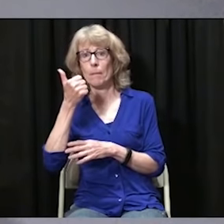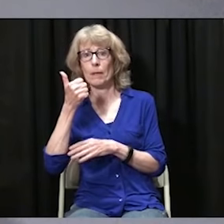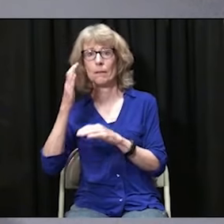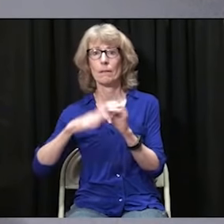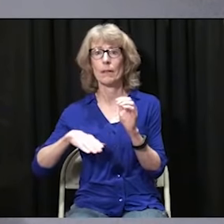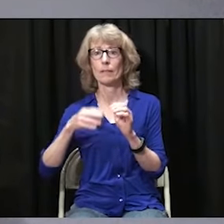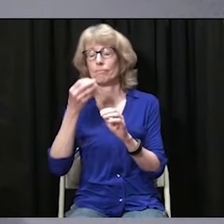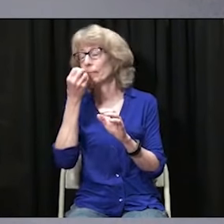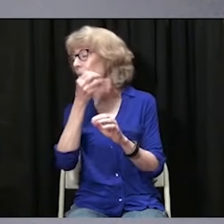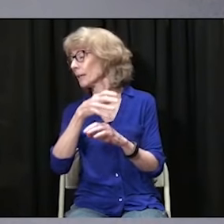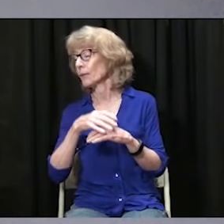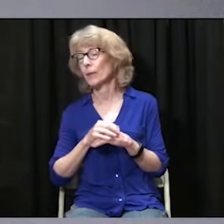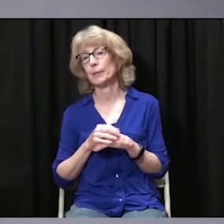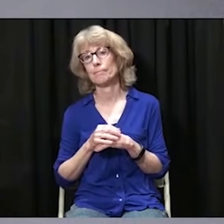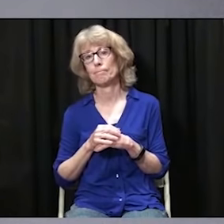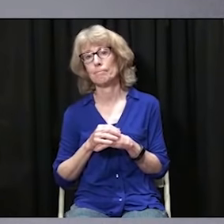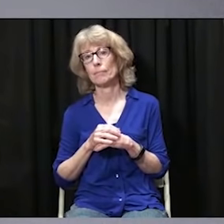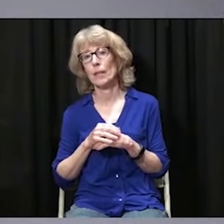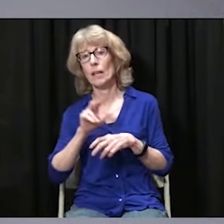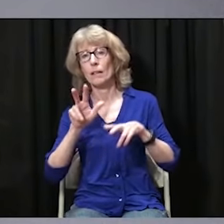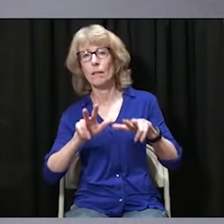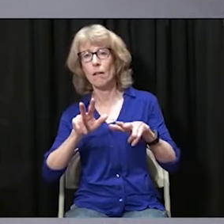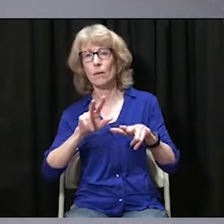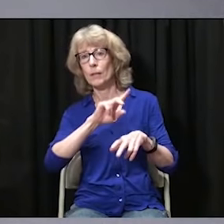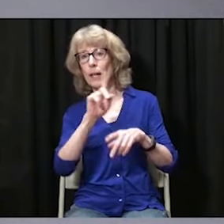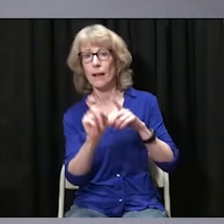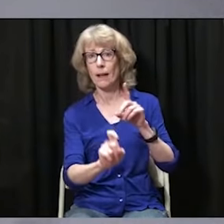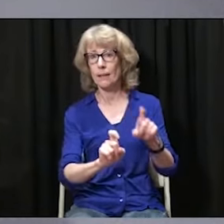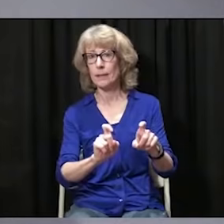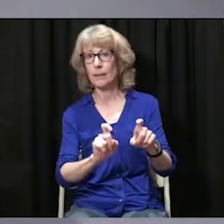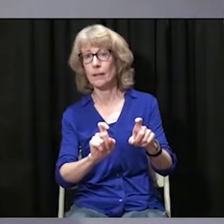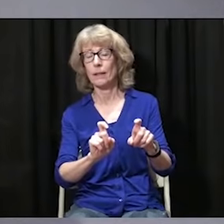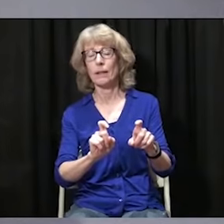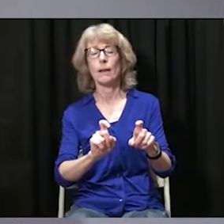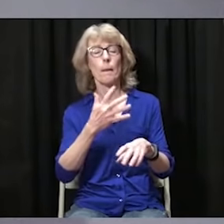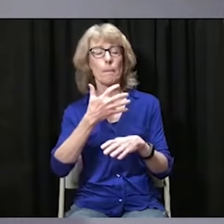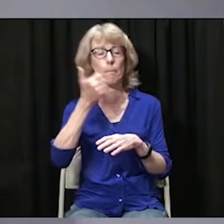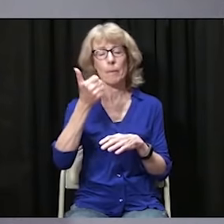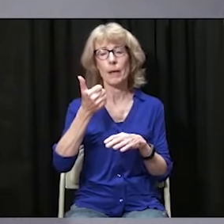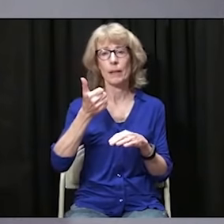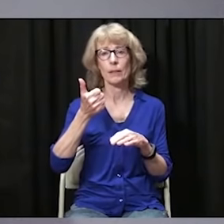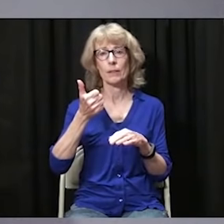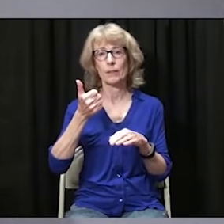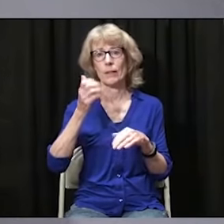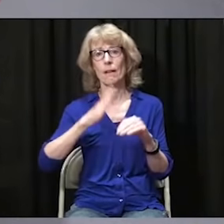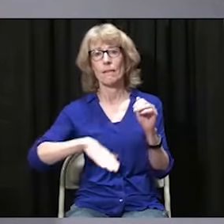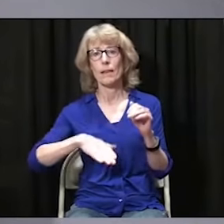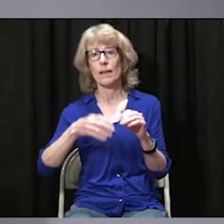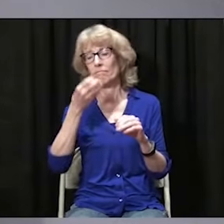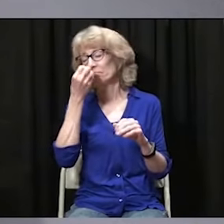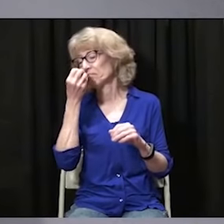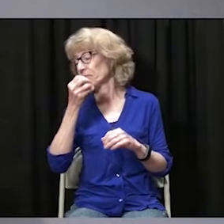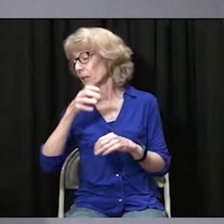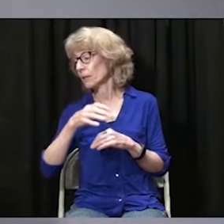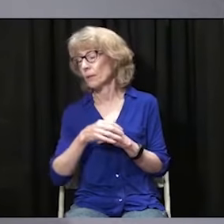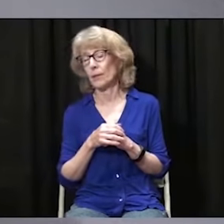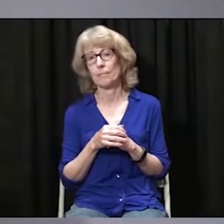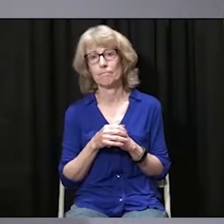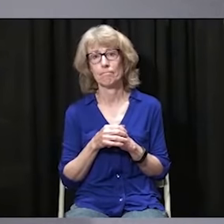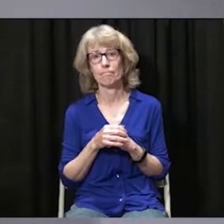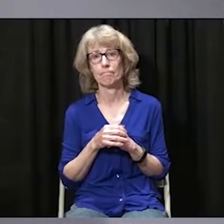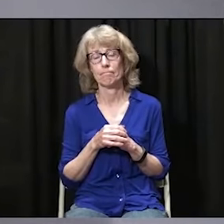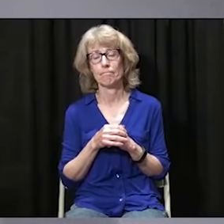shoulder. An awkward ask is always better than a cold shoulder. Just lean into it and say, hey, I don't know how to say this, but I'm just